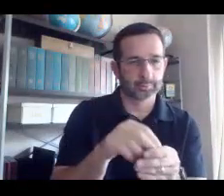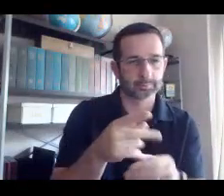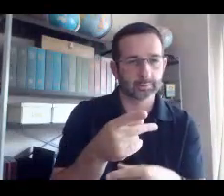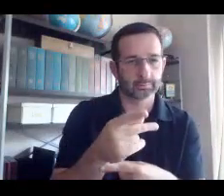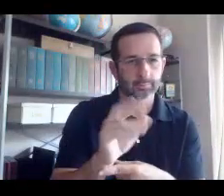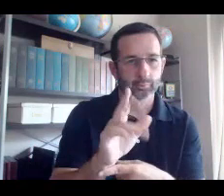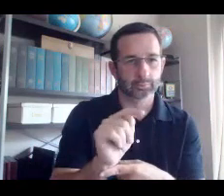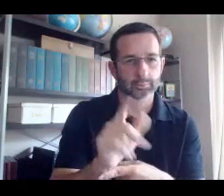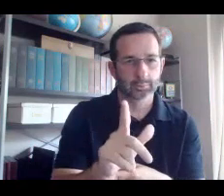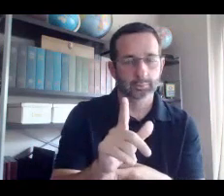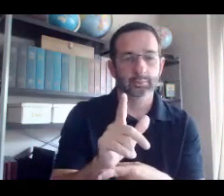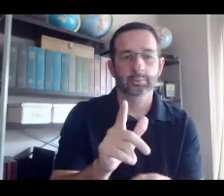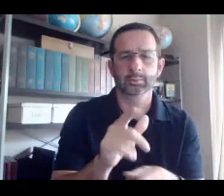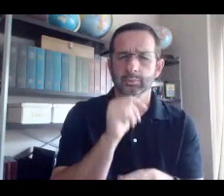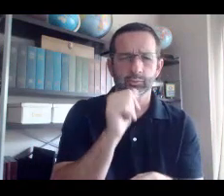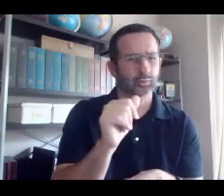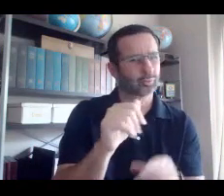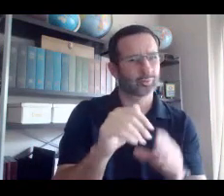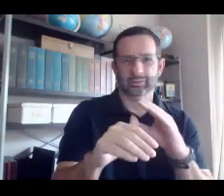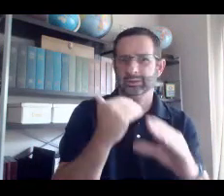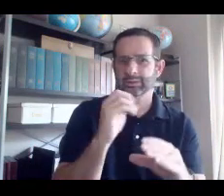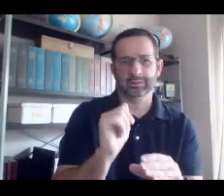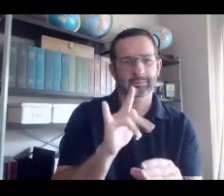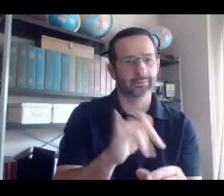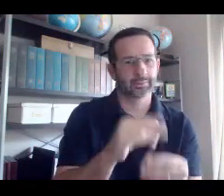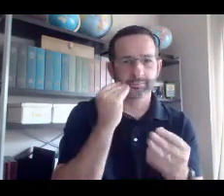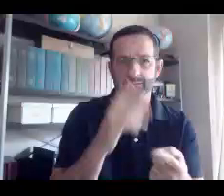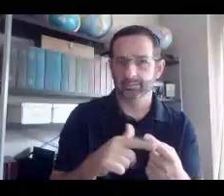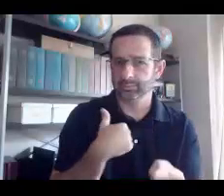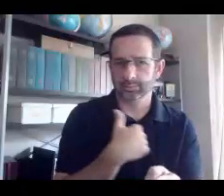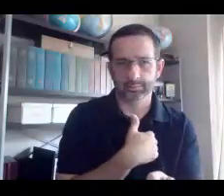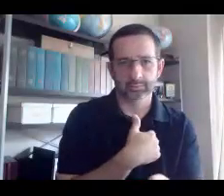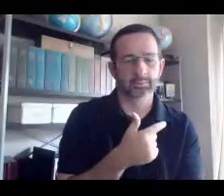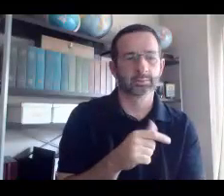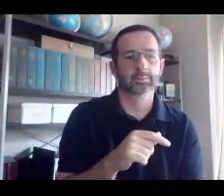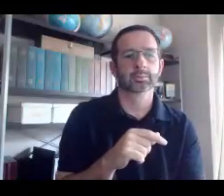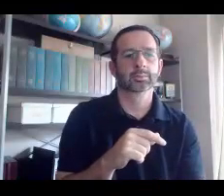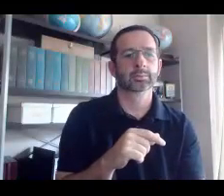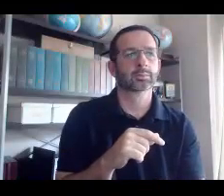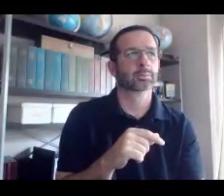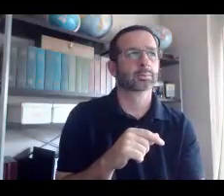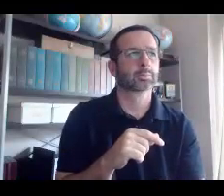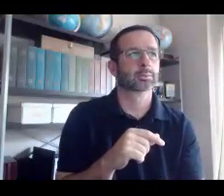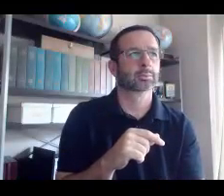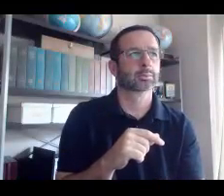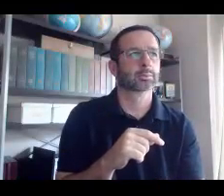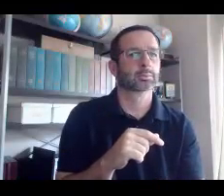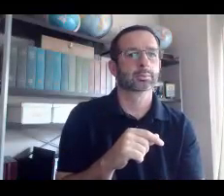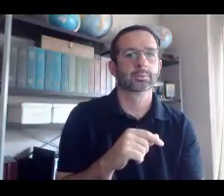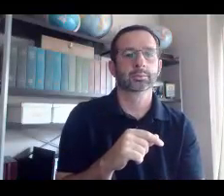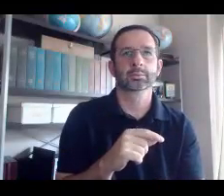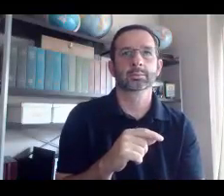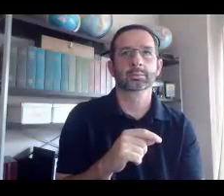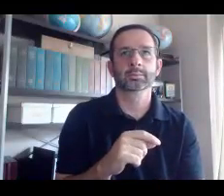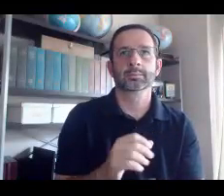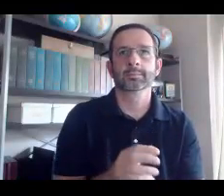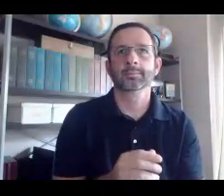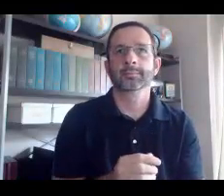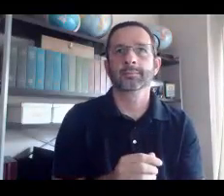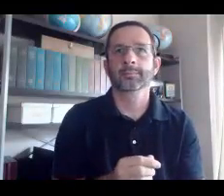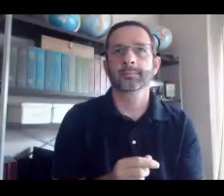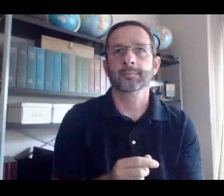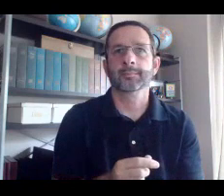would upload that into your participant portal. Please do not email that information over to us. Please upload